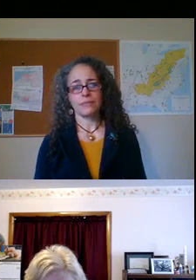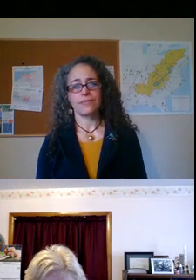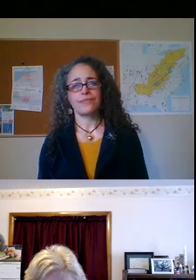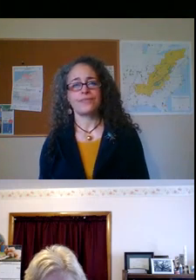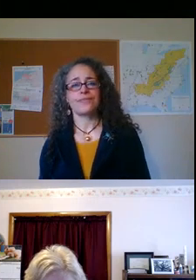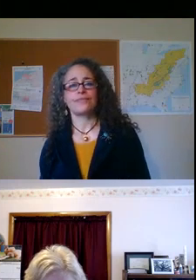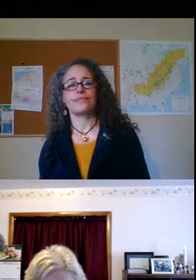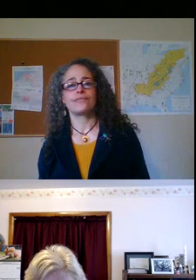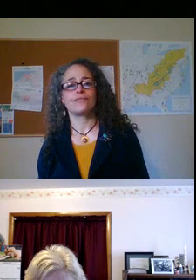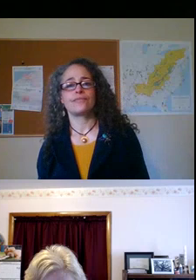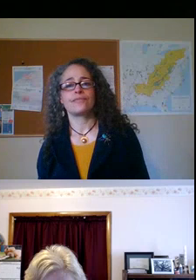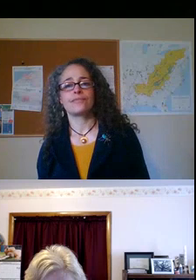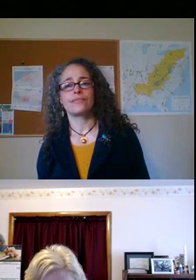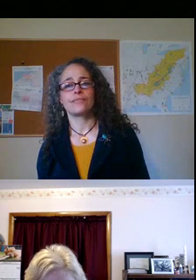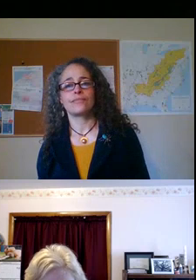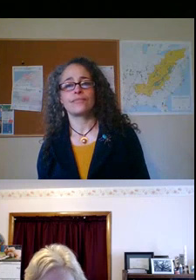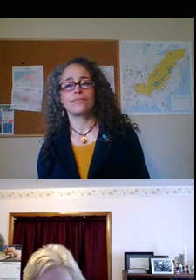Okay.